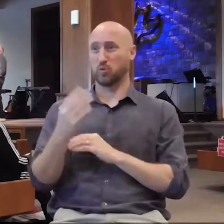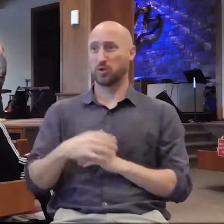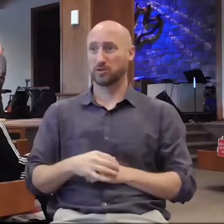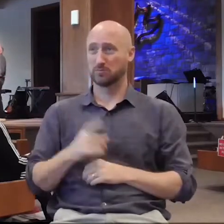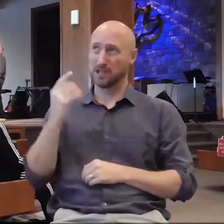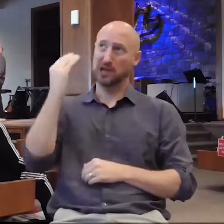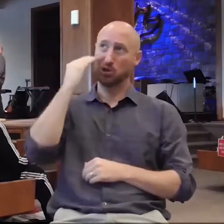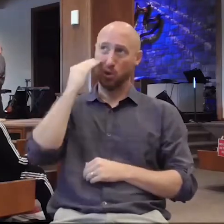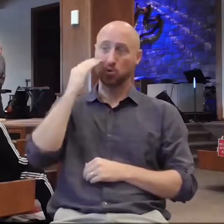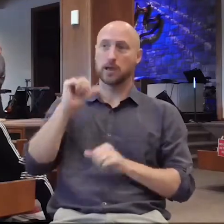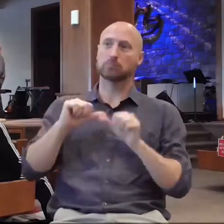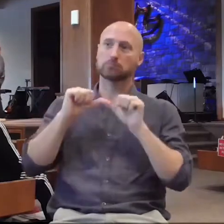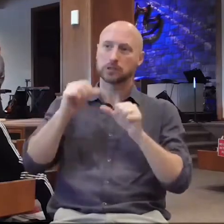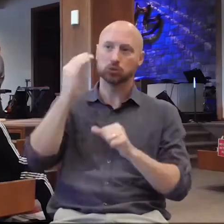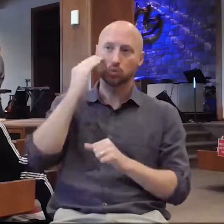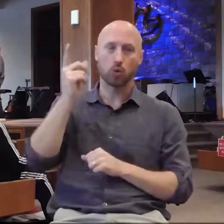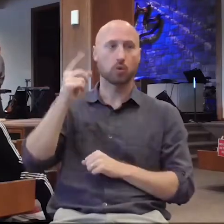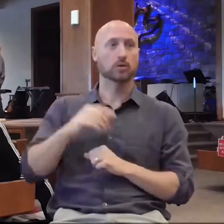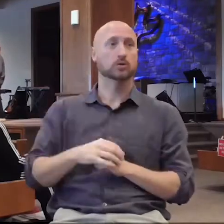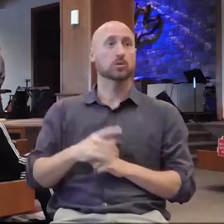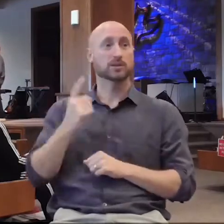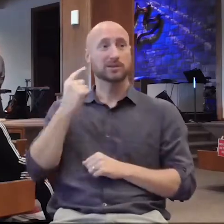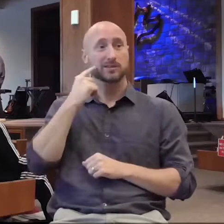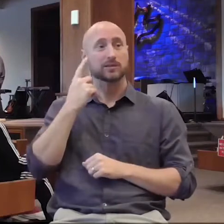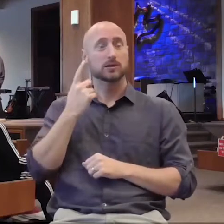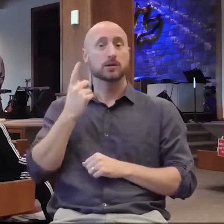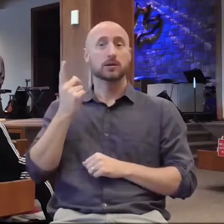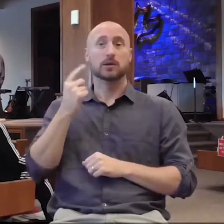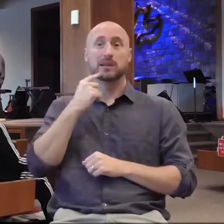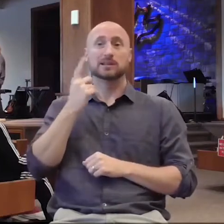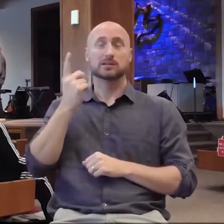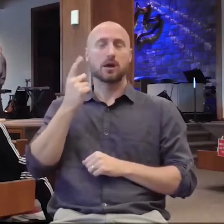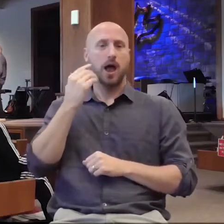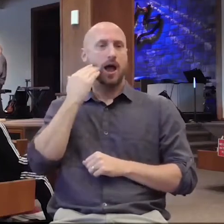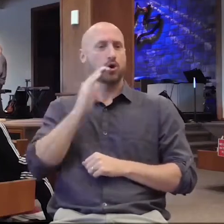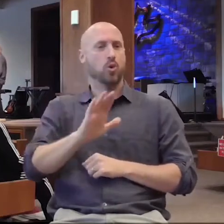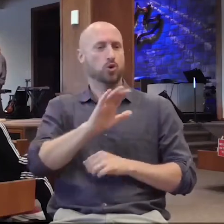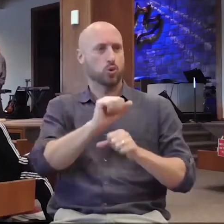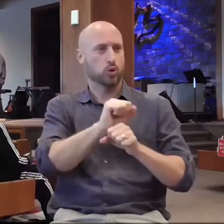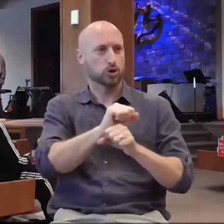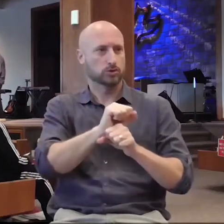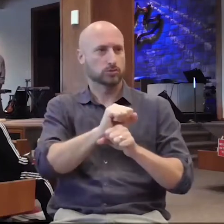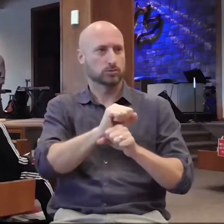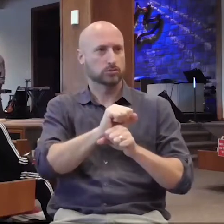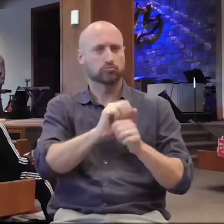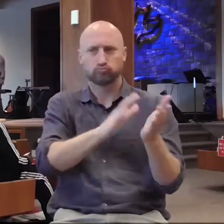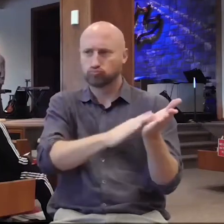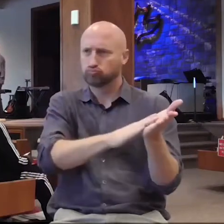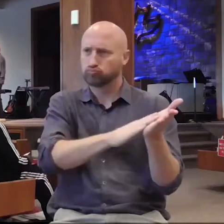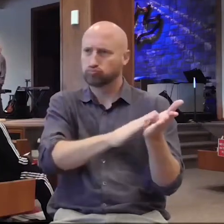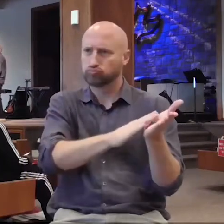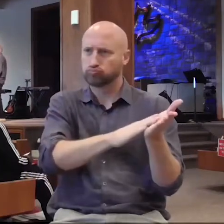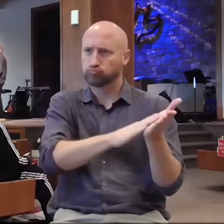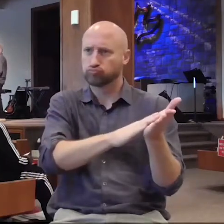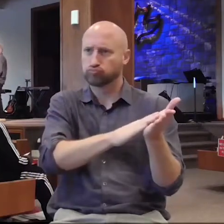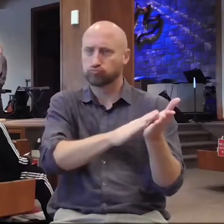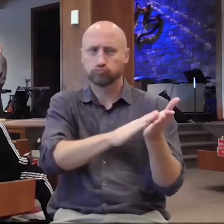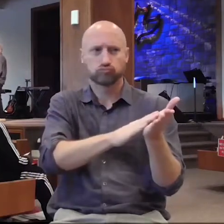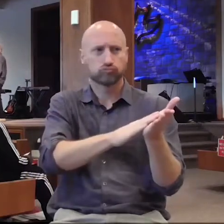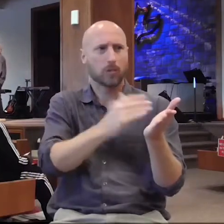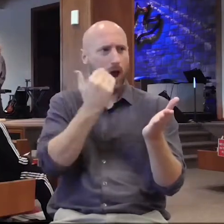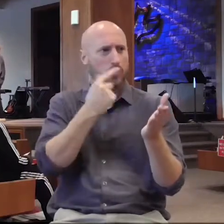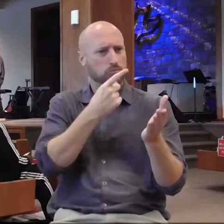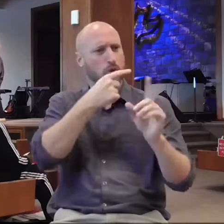know your works. He says it to all seven. He commends each of these churches. You have things going on. I know your